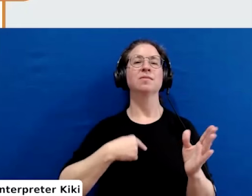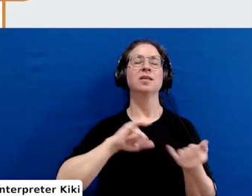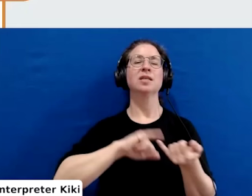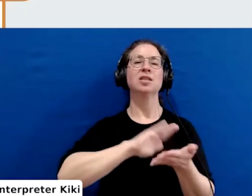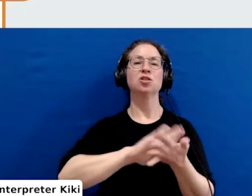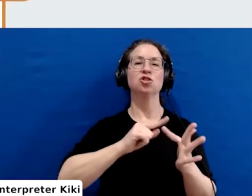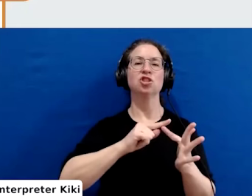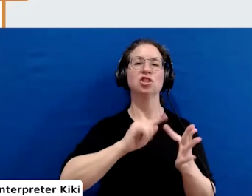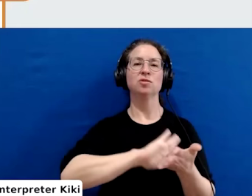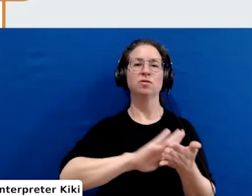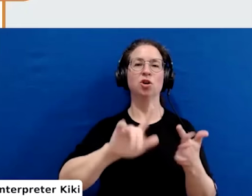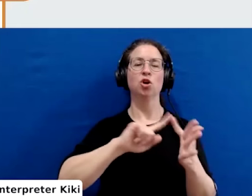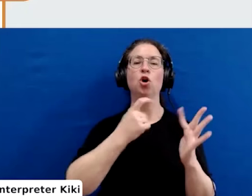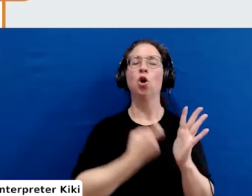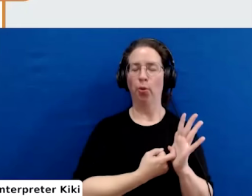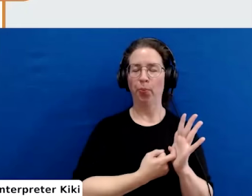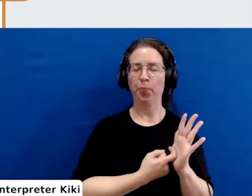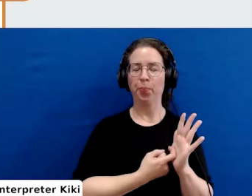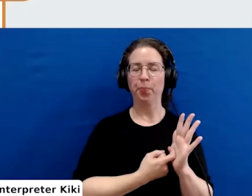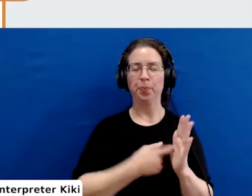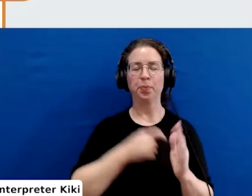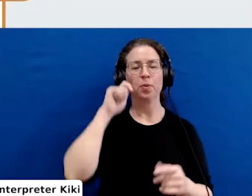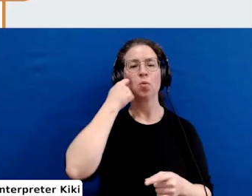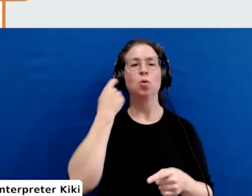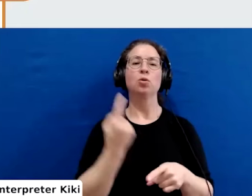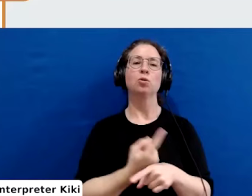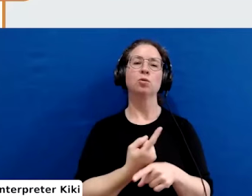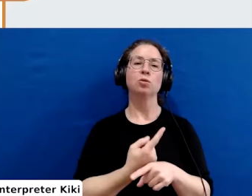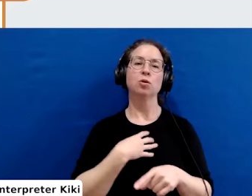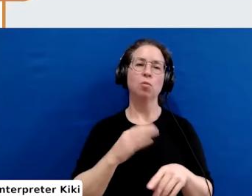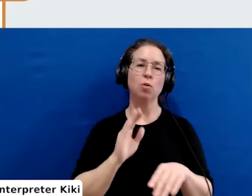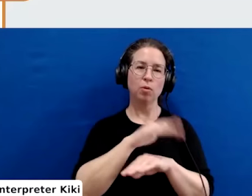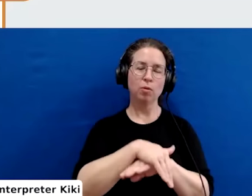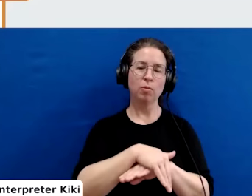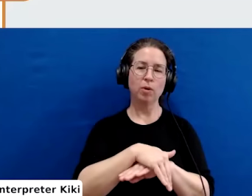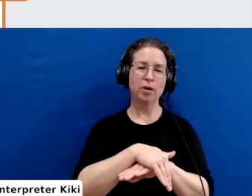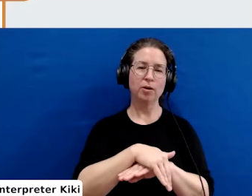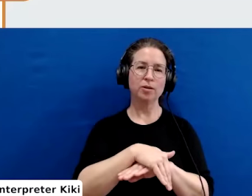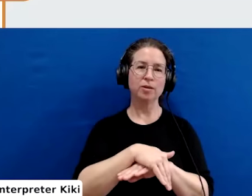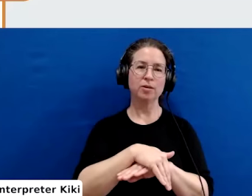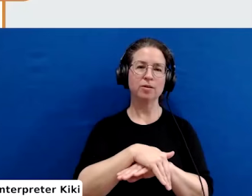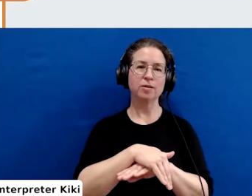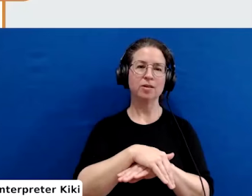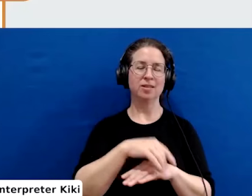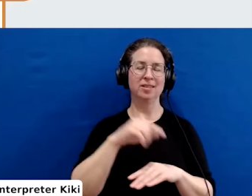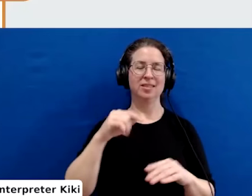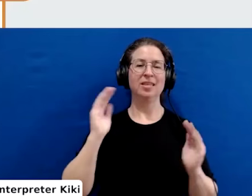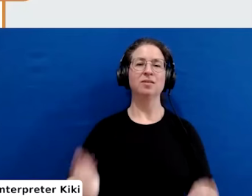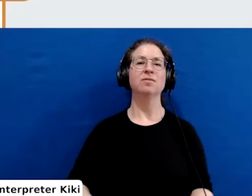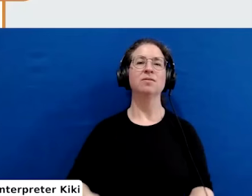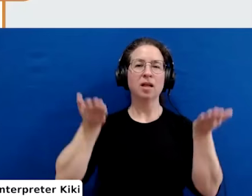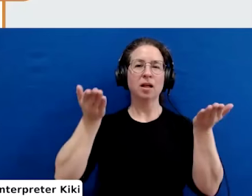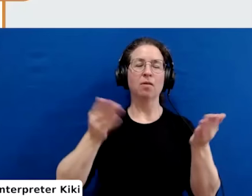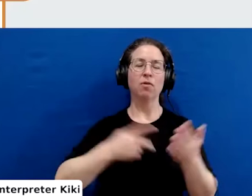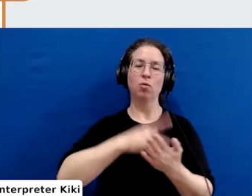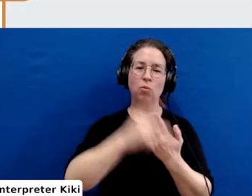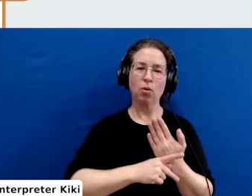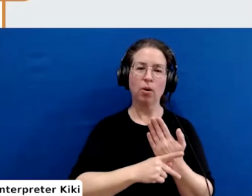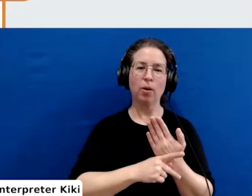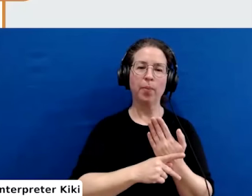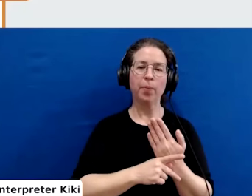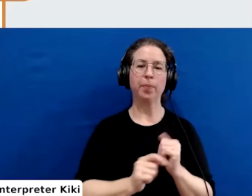her. So I'll be talking about a little bit more details about the Elevate program, dialing into a little bit more